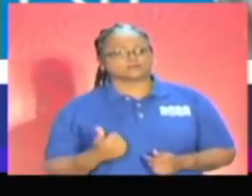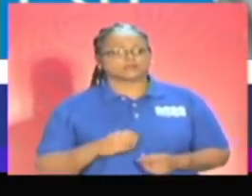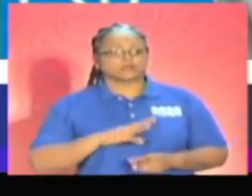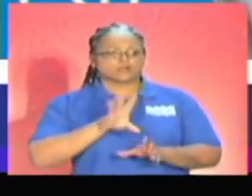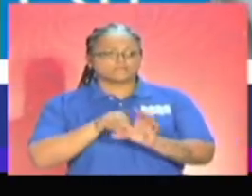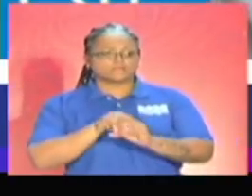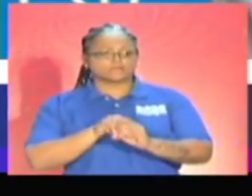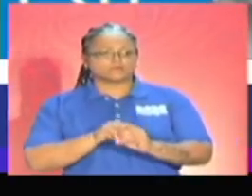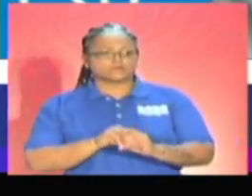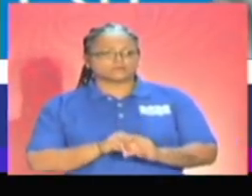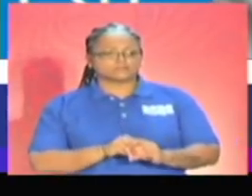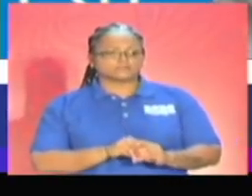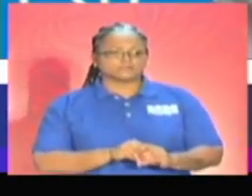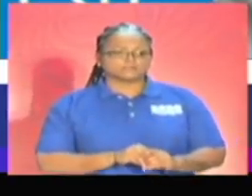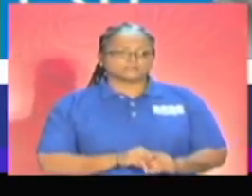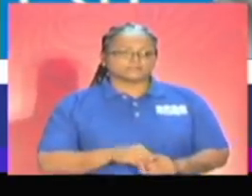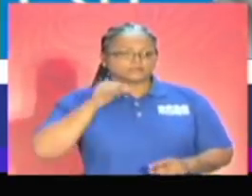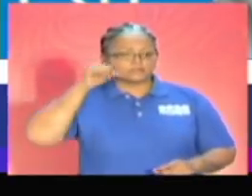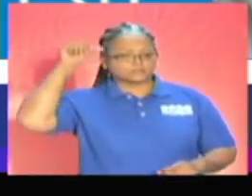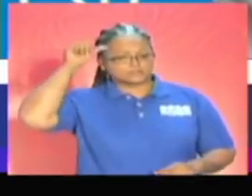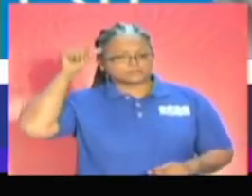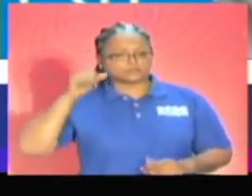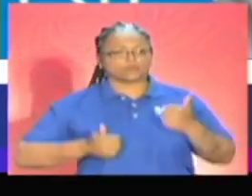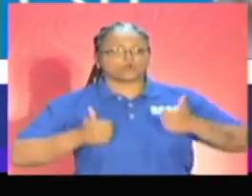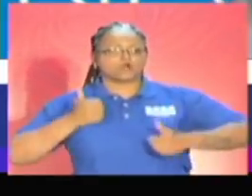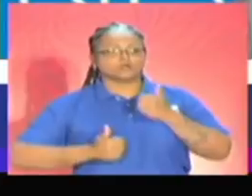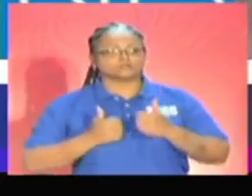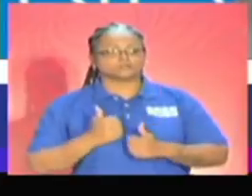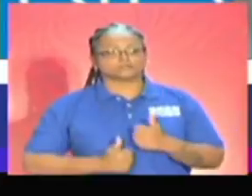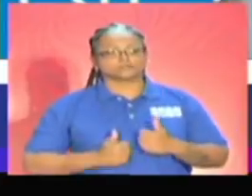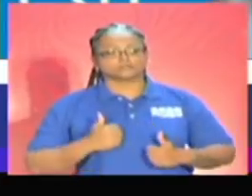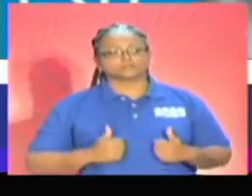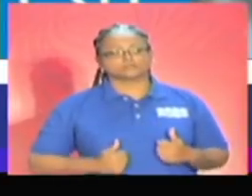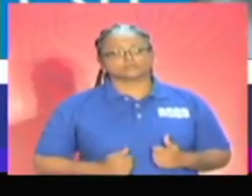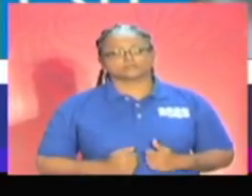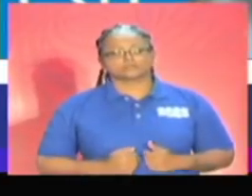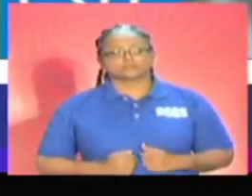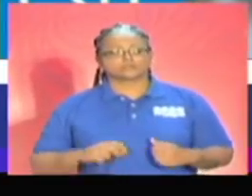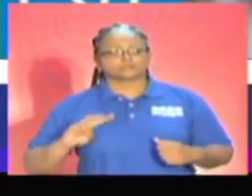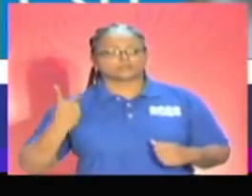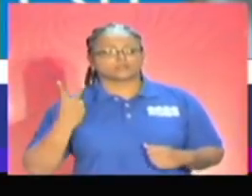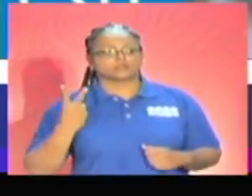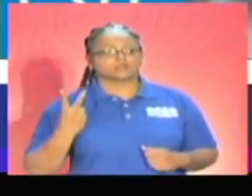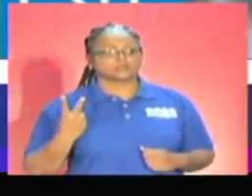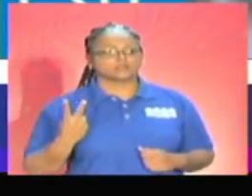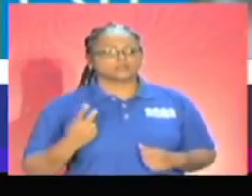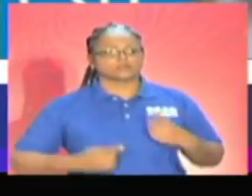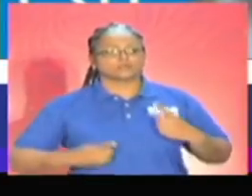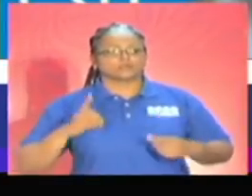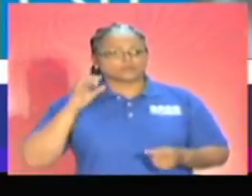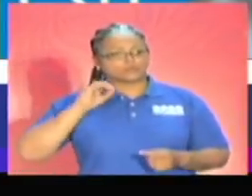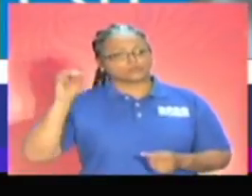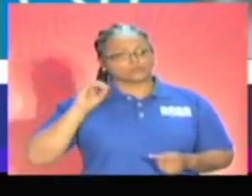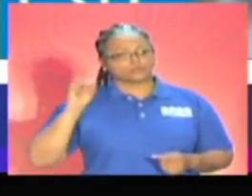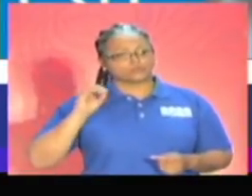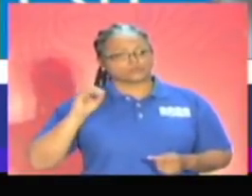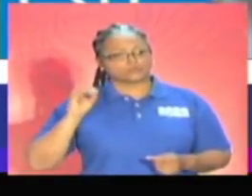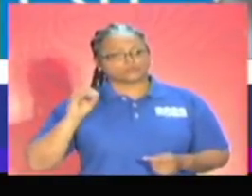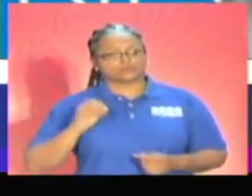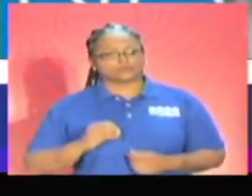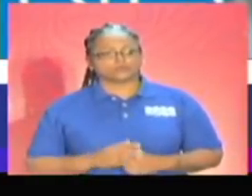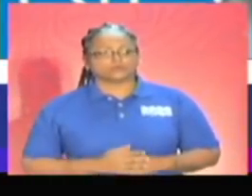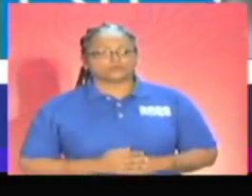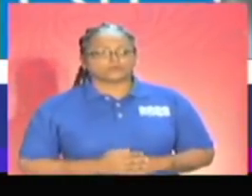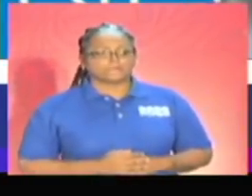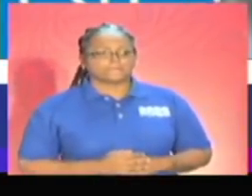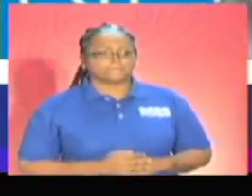vaccine? And my second question is for Dr. Otello. Dr. Otello, just to piggyback on Stephen's question a bit, there are